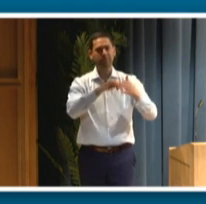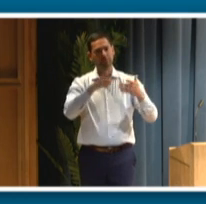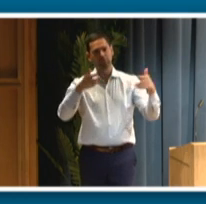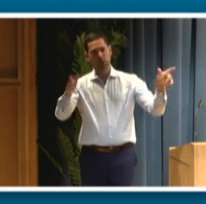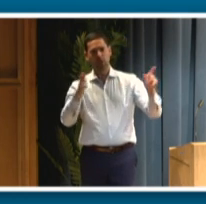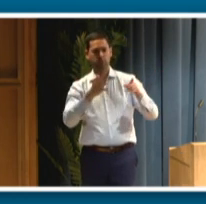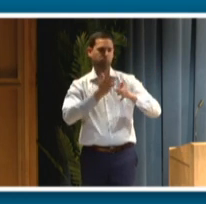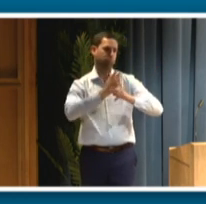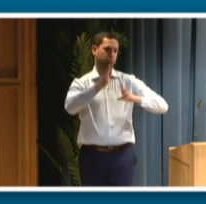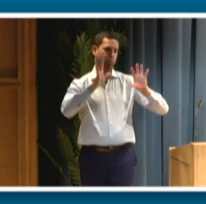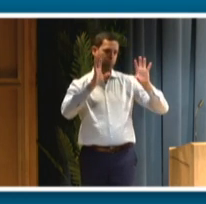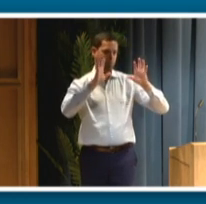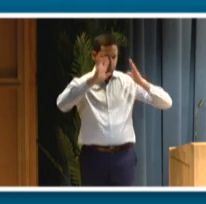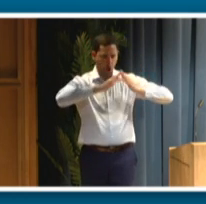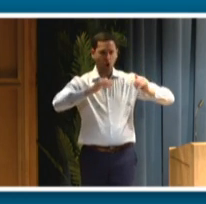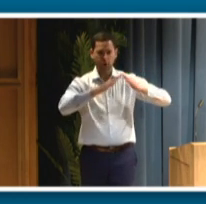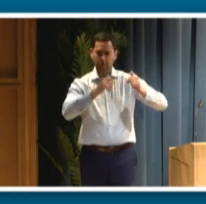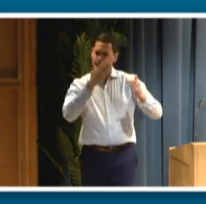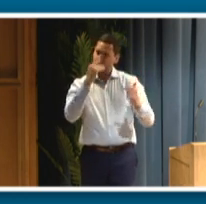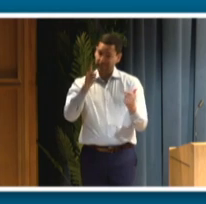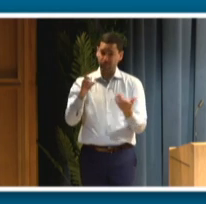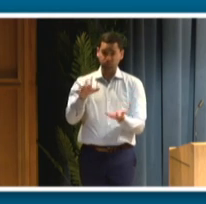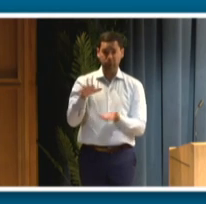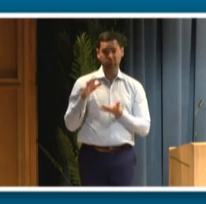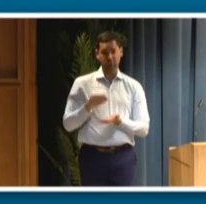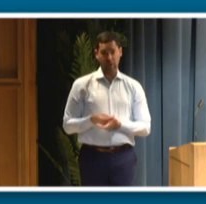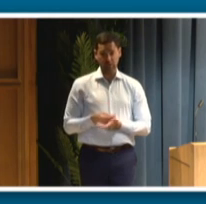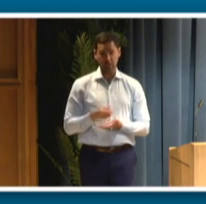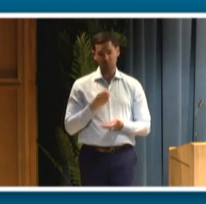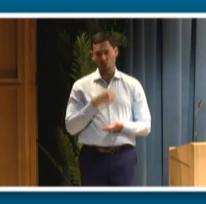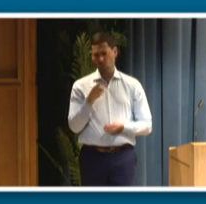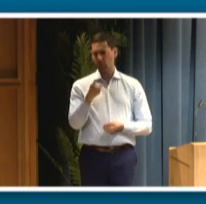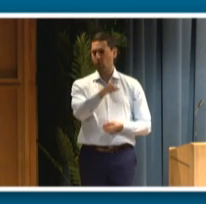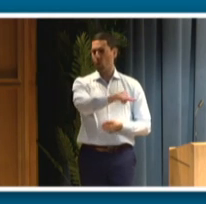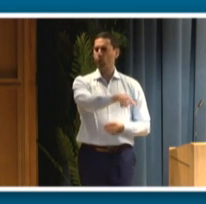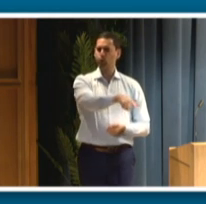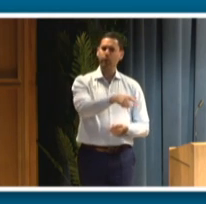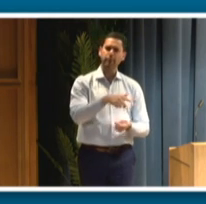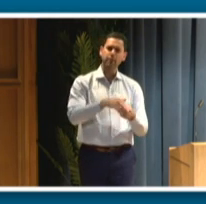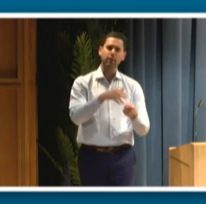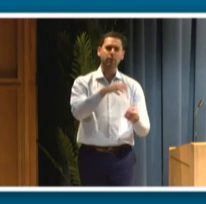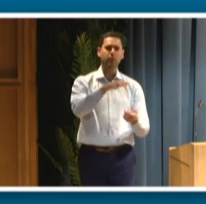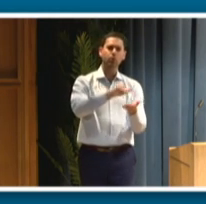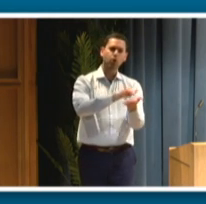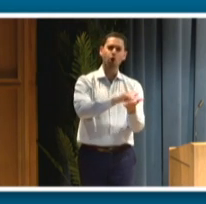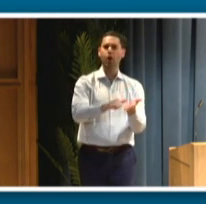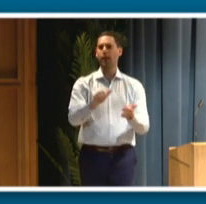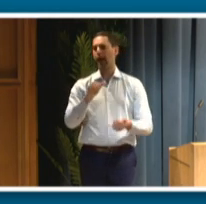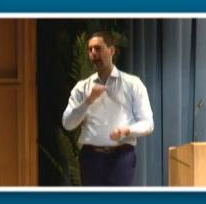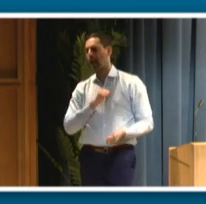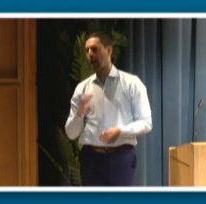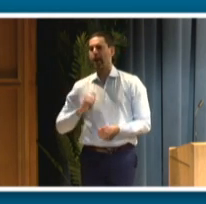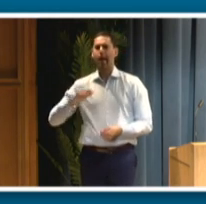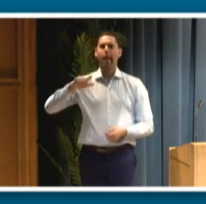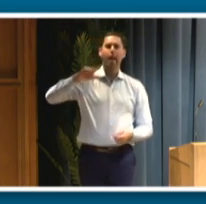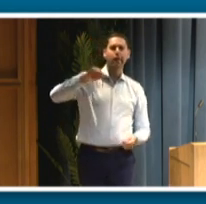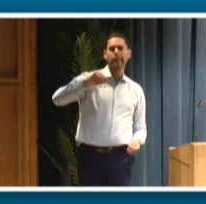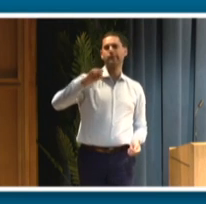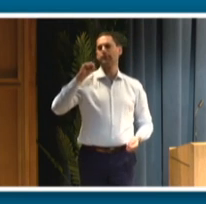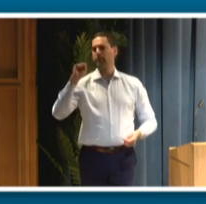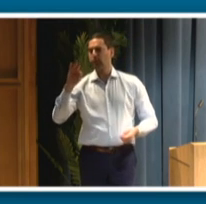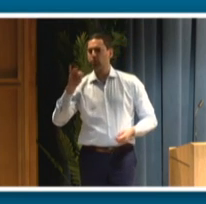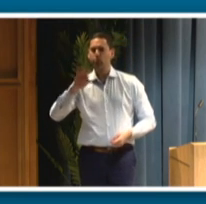make money, right? So it's like, we want to put you where the biggest market is. So you'll be in New York, you'll be in Atlanta, and you'll be in LA, and San Francisco, Chicago,